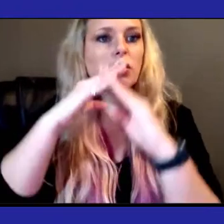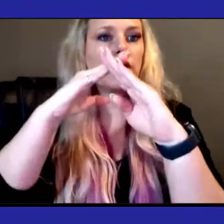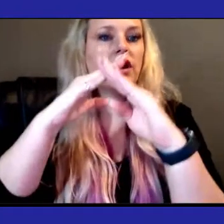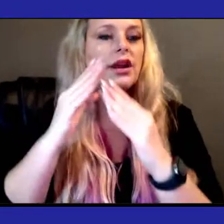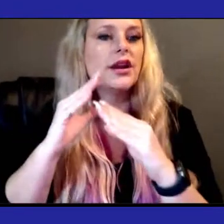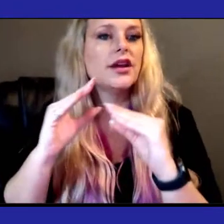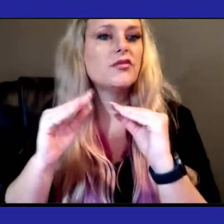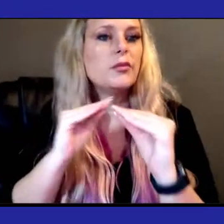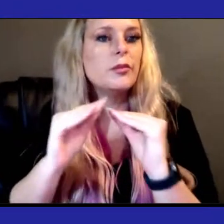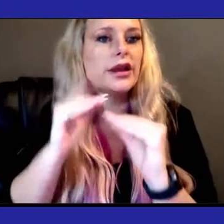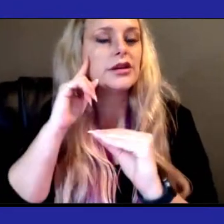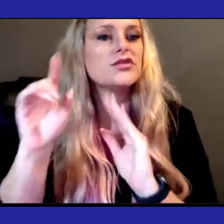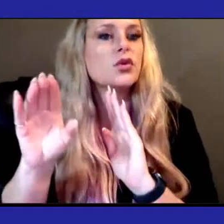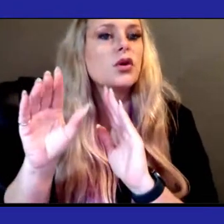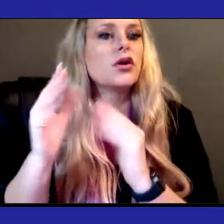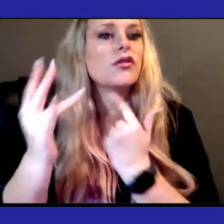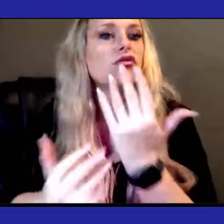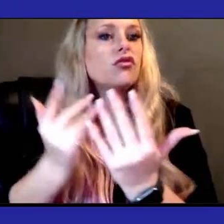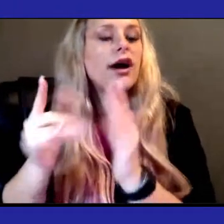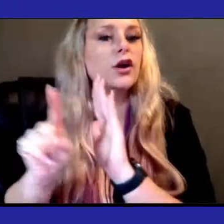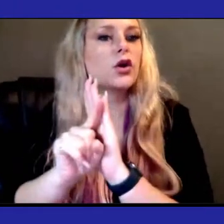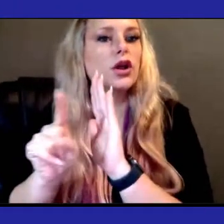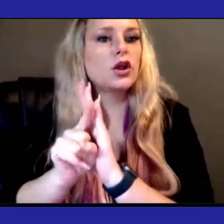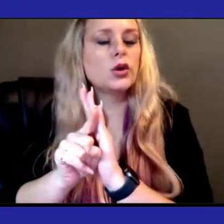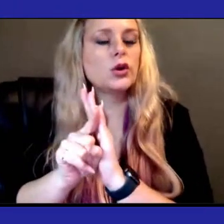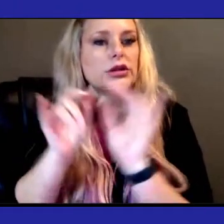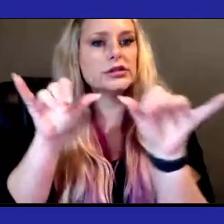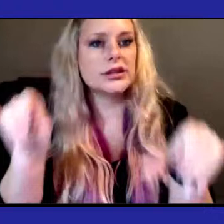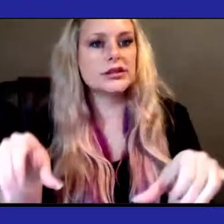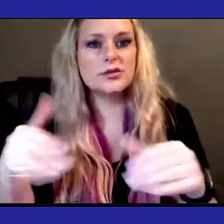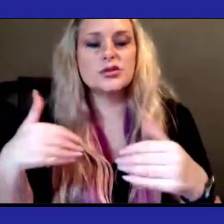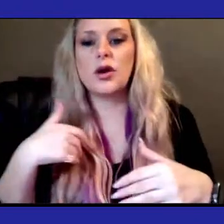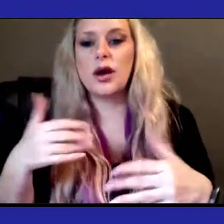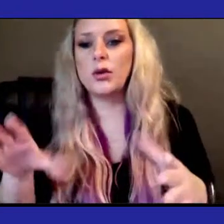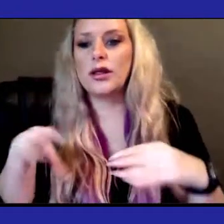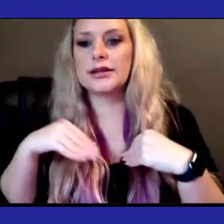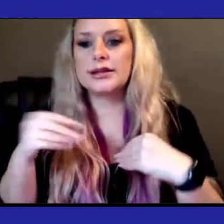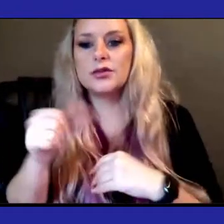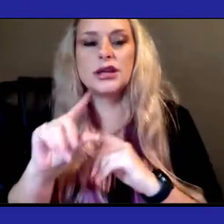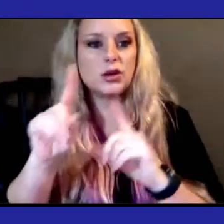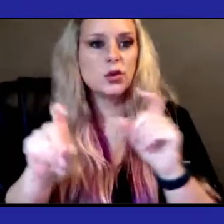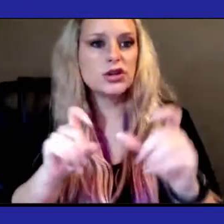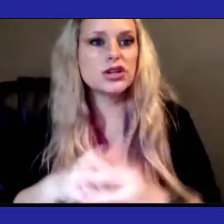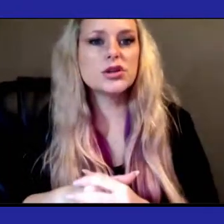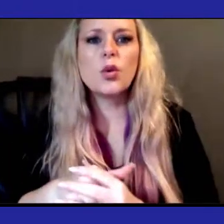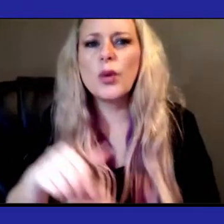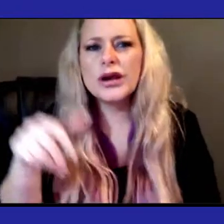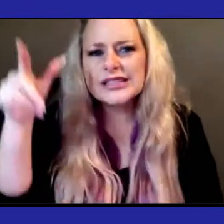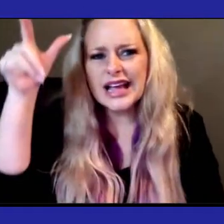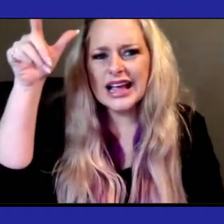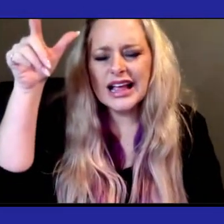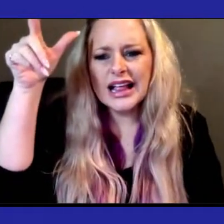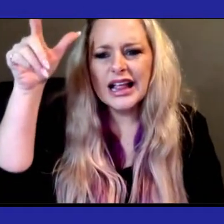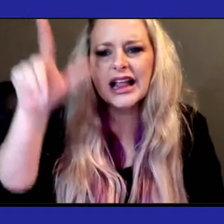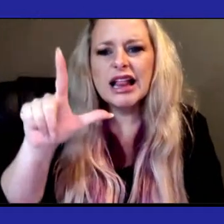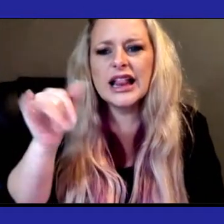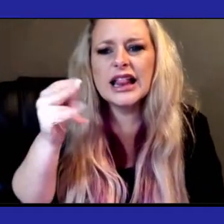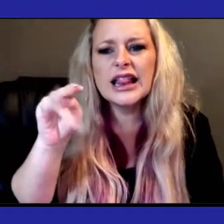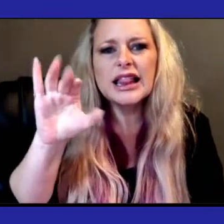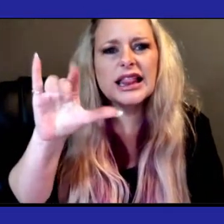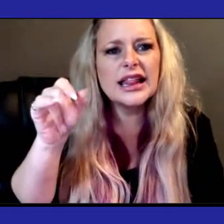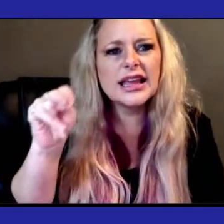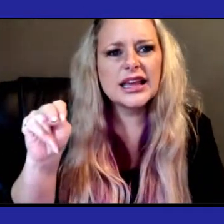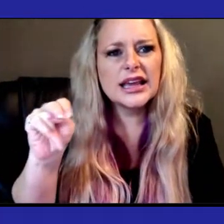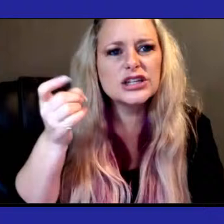alarm systems, and with that, I'll take any questions. What's the Lincoln Doctors Library? I'm sorry? What's the